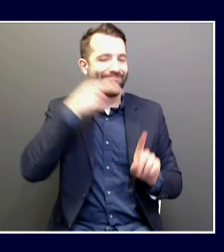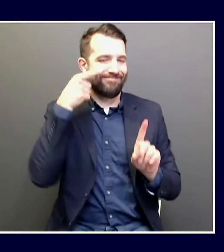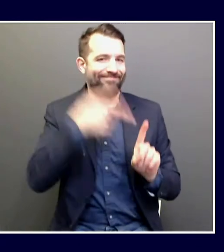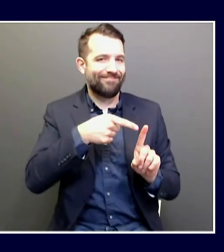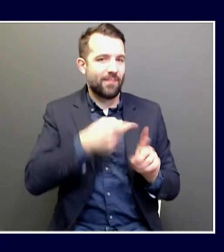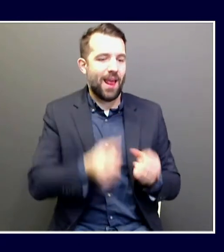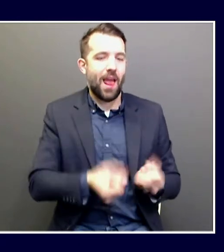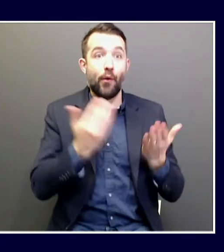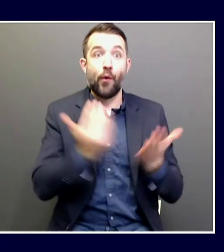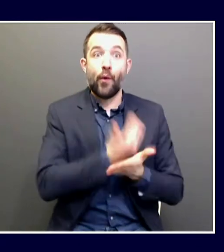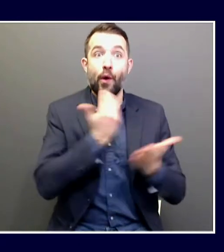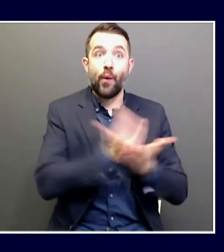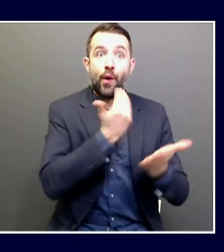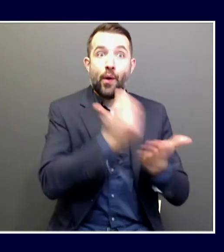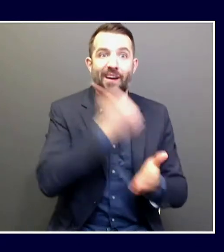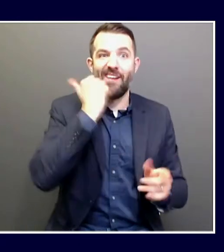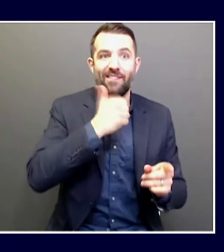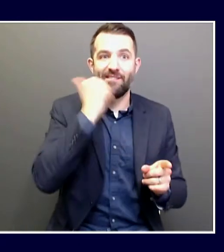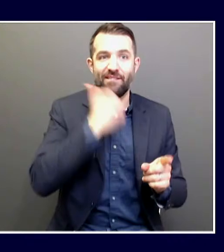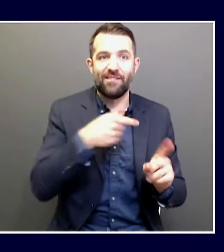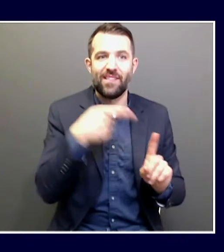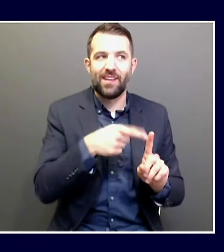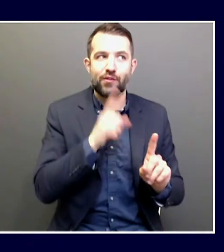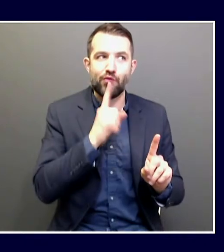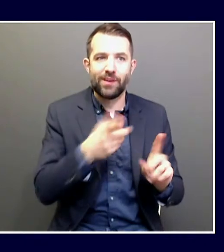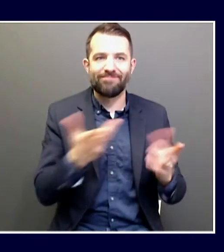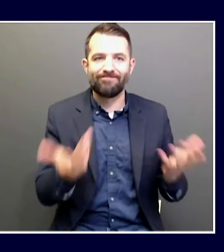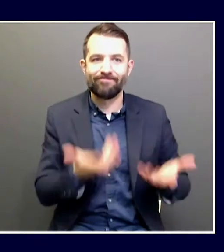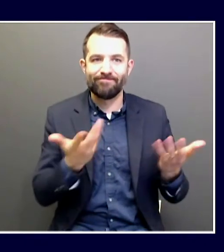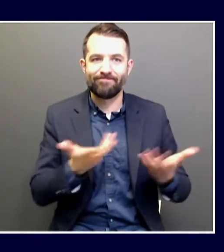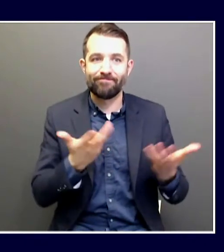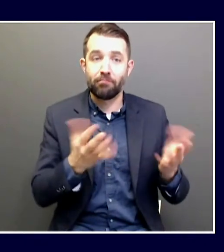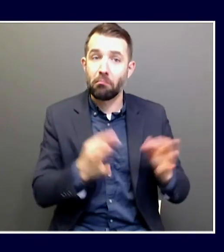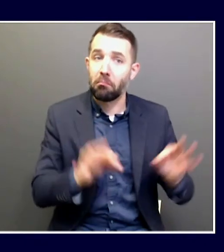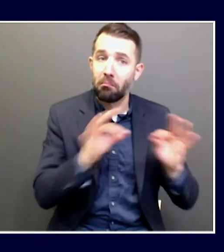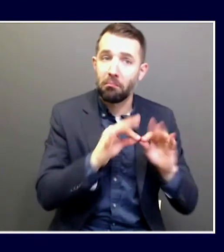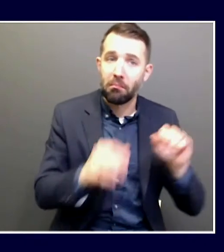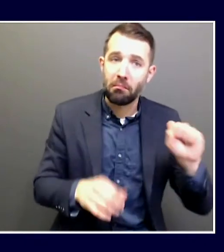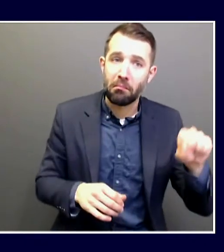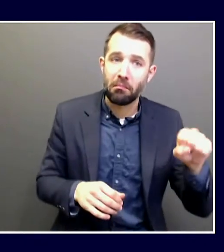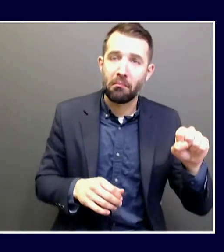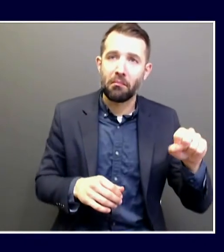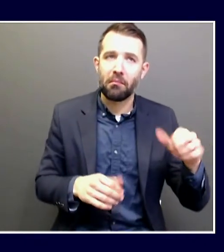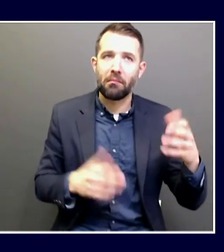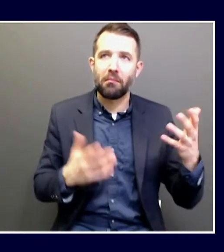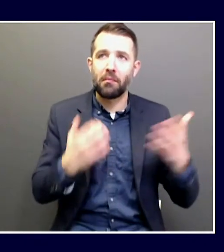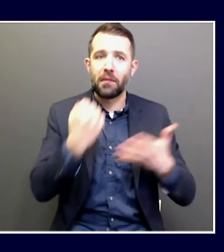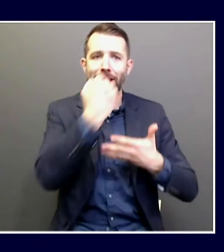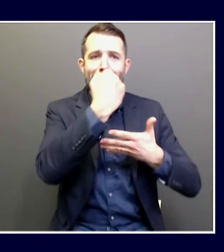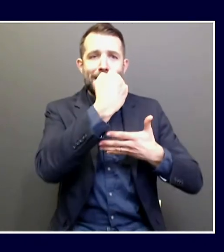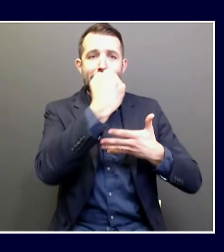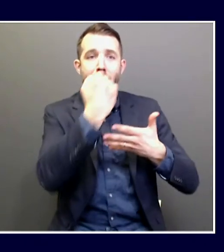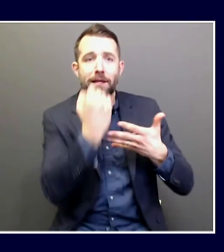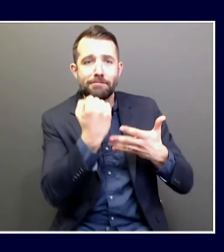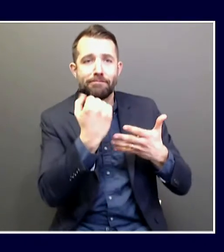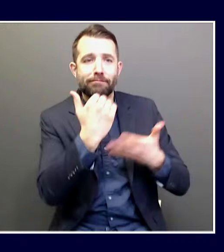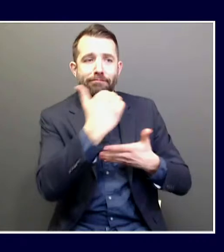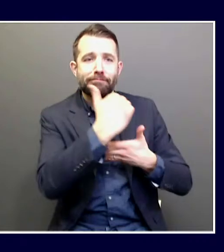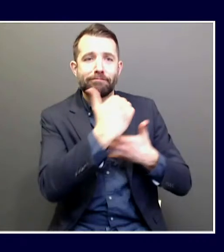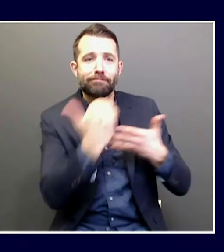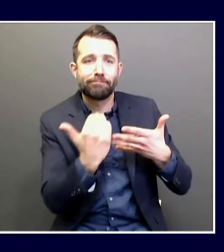out on them. They have utility, less than they did before for different reasons, based on who's getting tested.